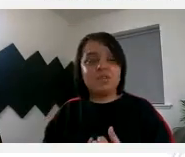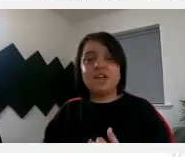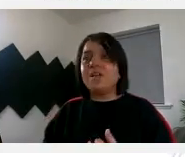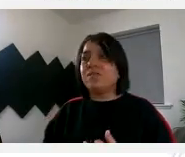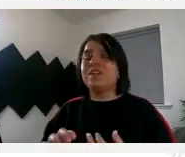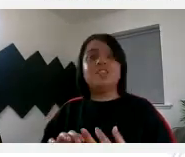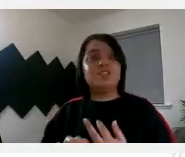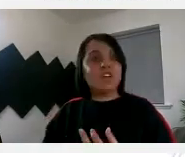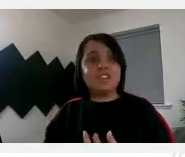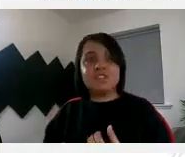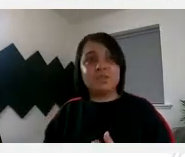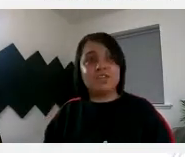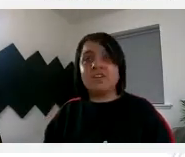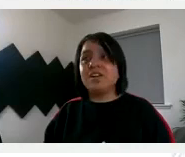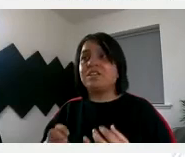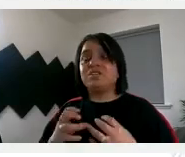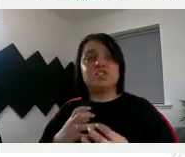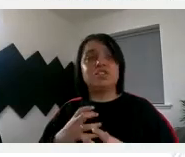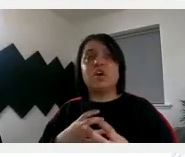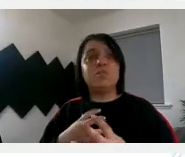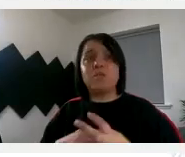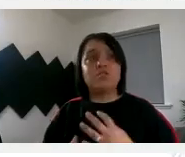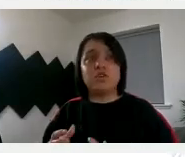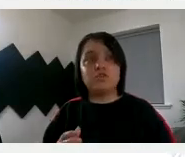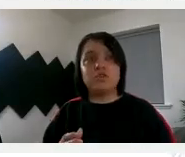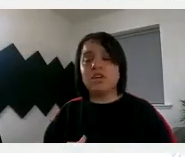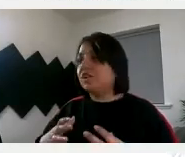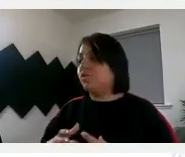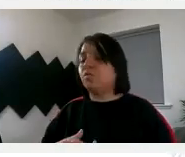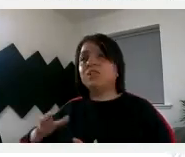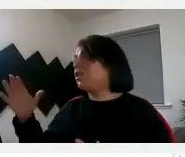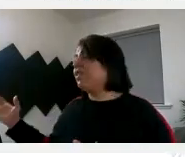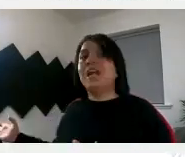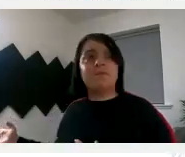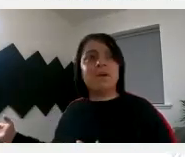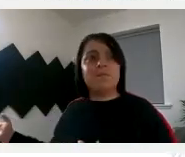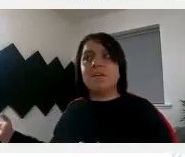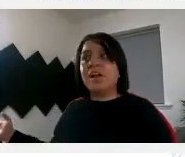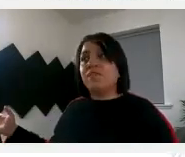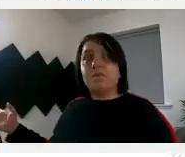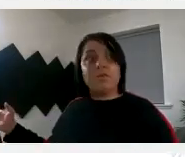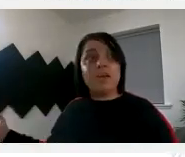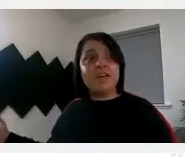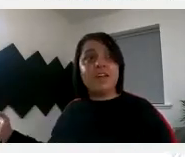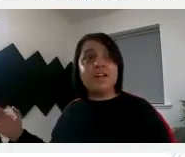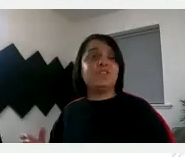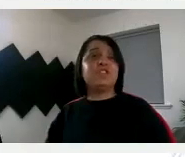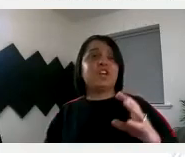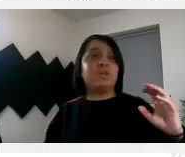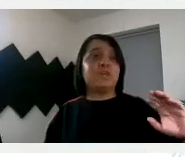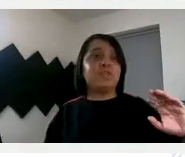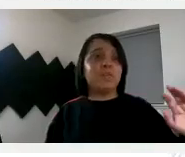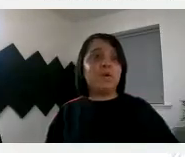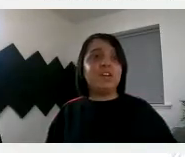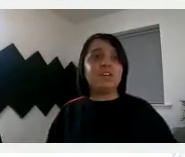world. The way that they're dressed is so different. It's just so multicultural. One side of your neighbor might be from Romania. The other side